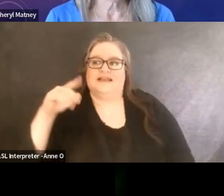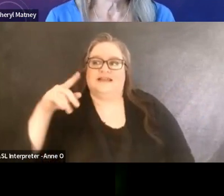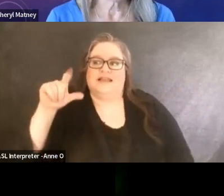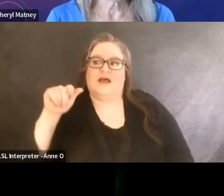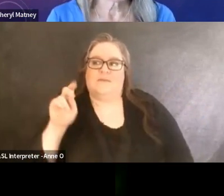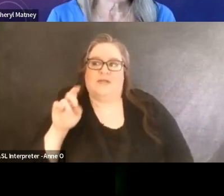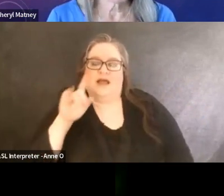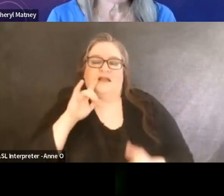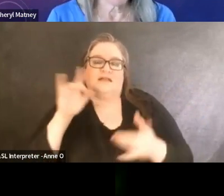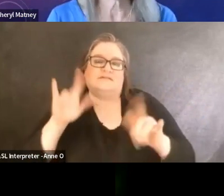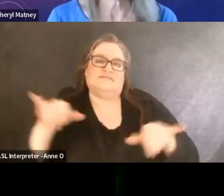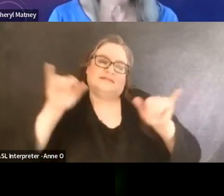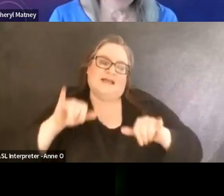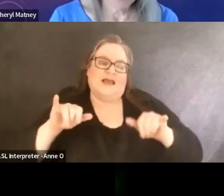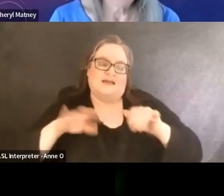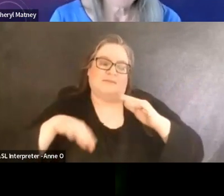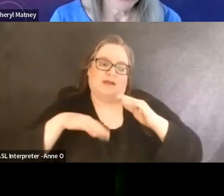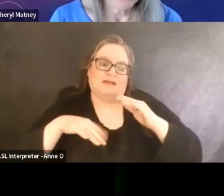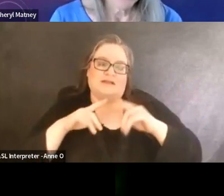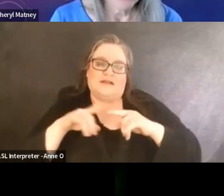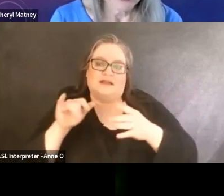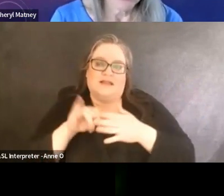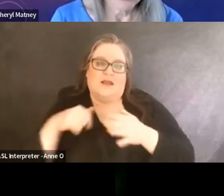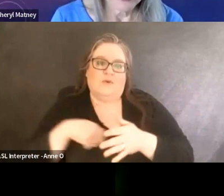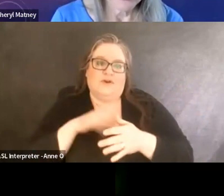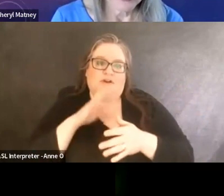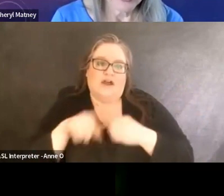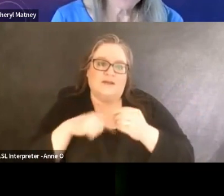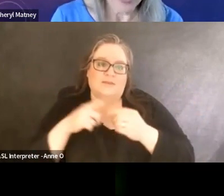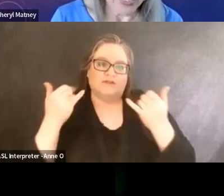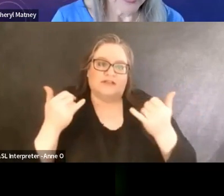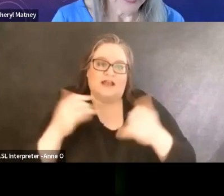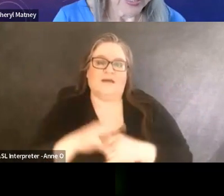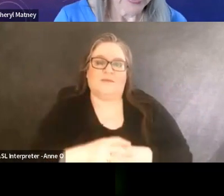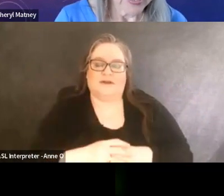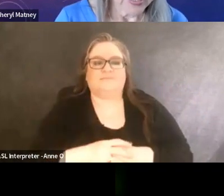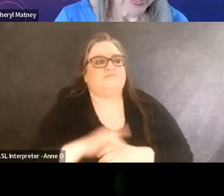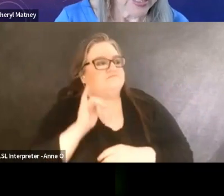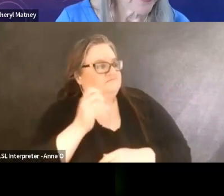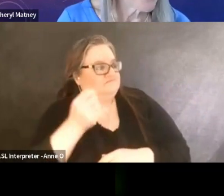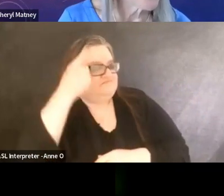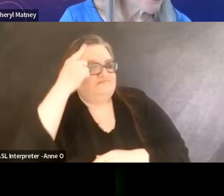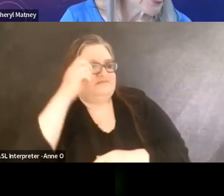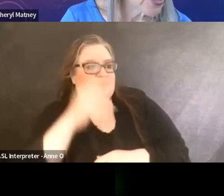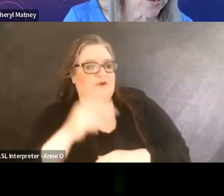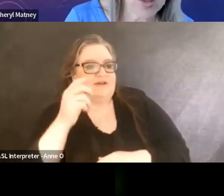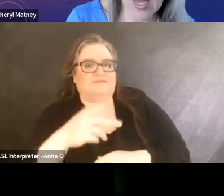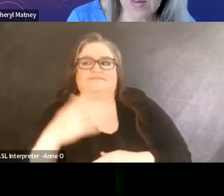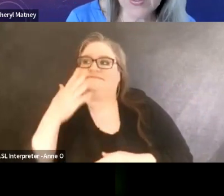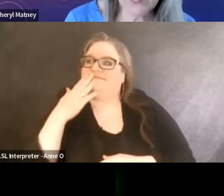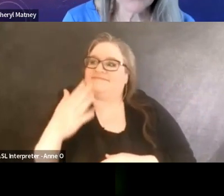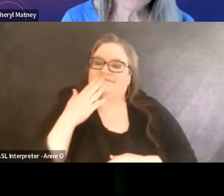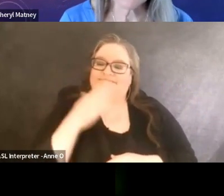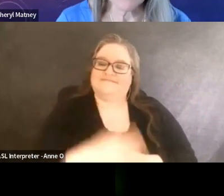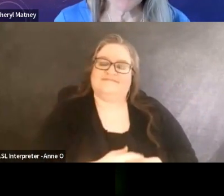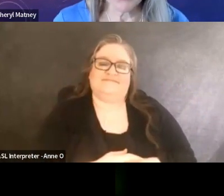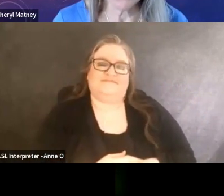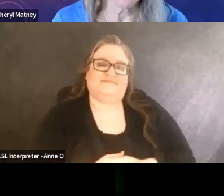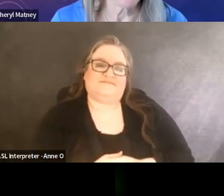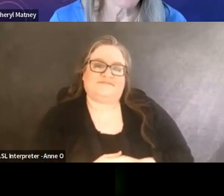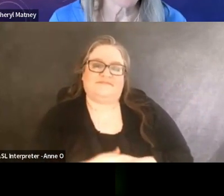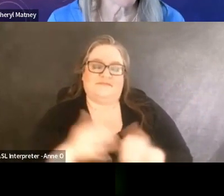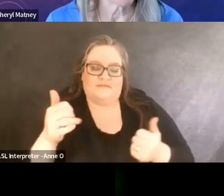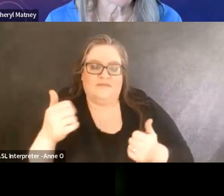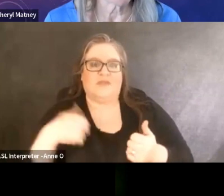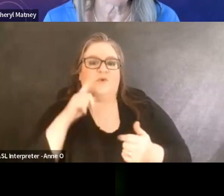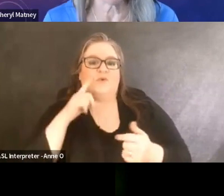template essentially. I mean, okay, that we're talking about today. So, but I'll get you for the website. Thank you. So we'll get that